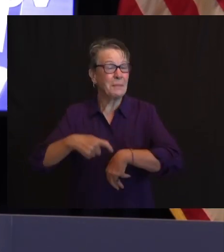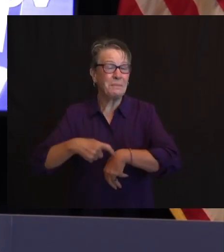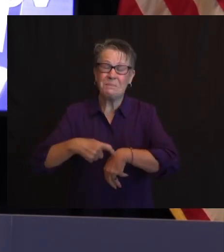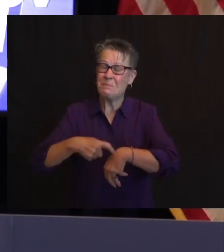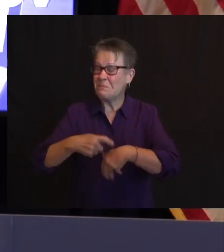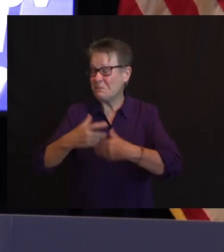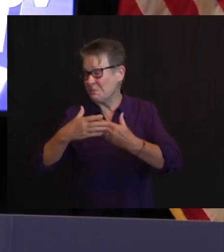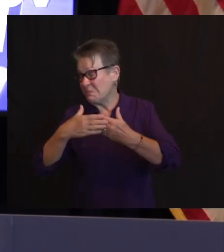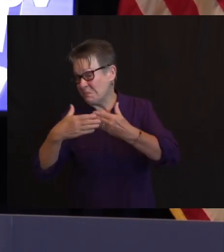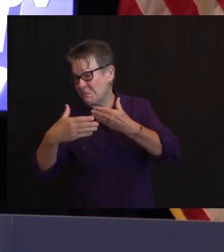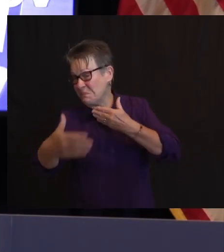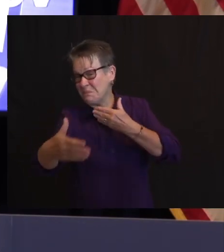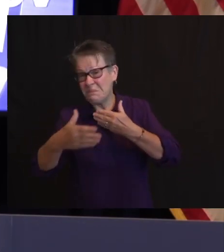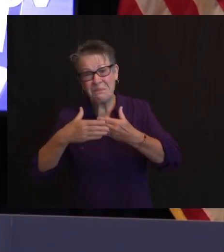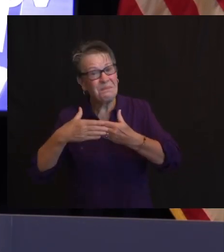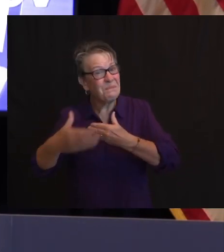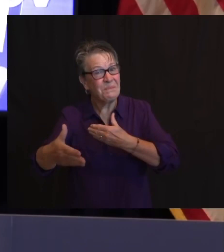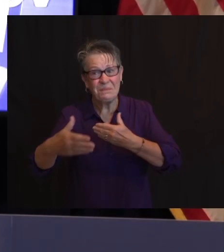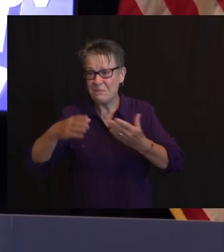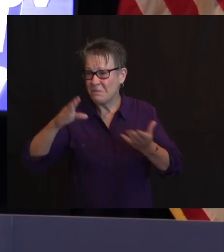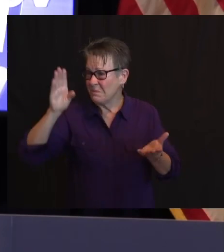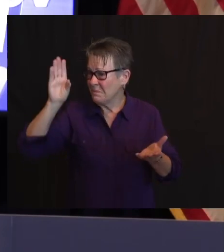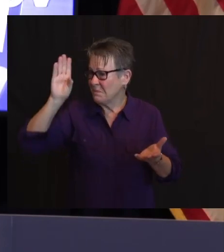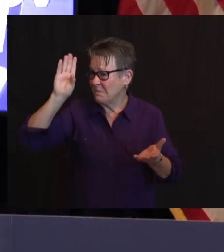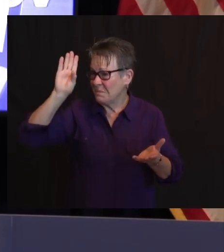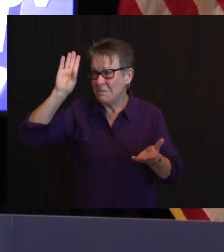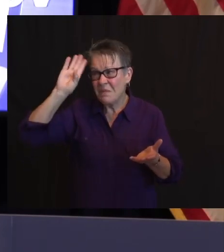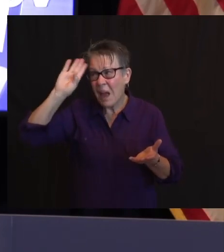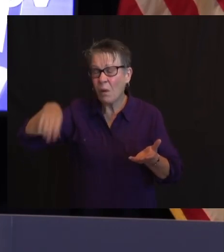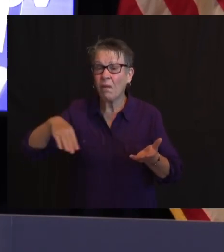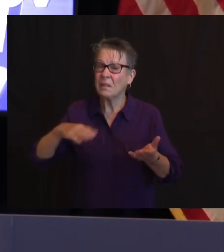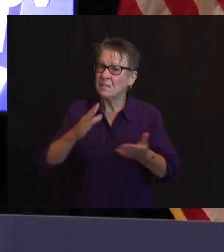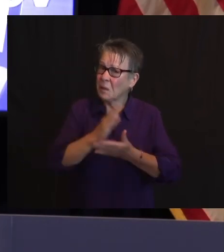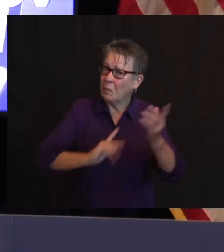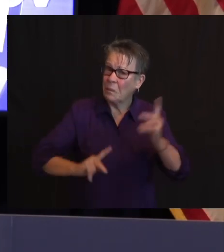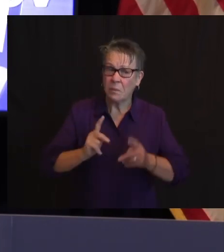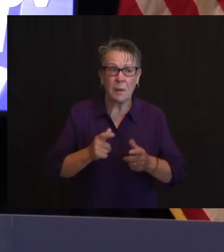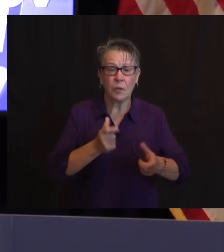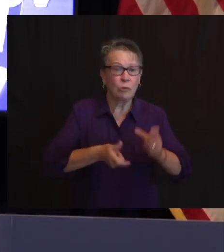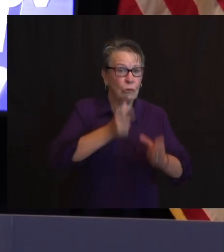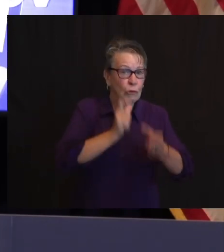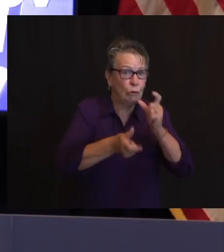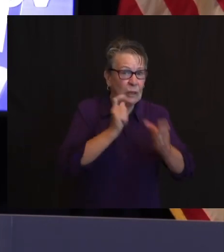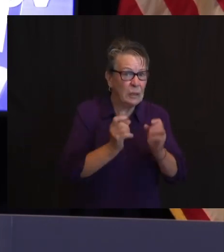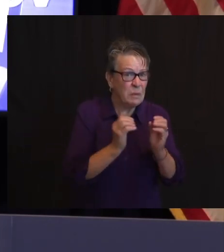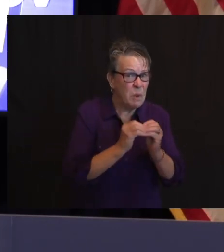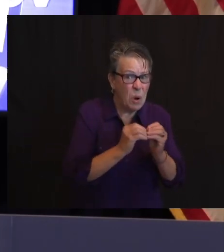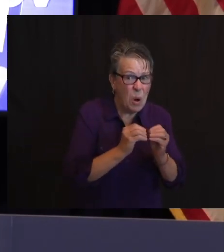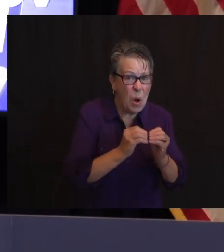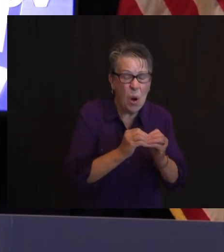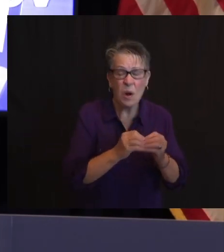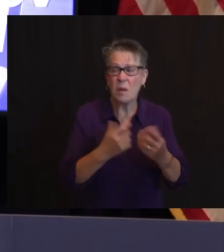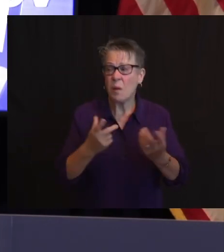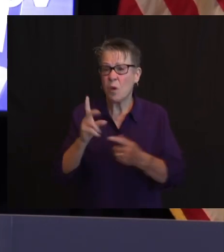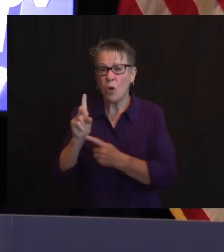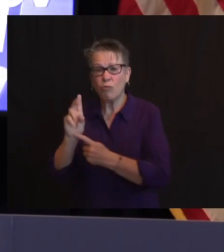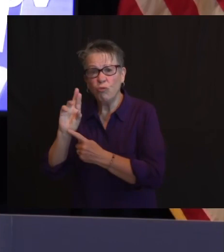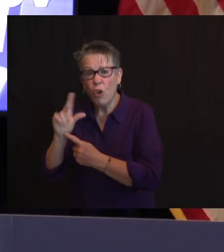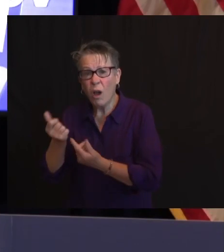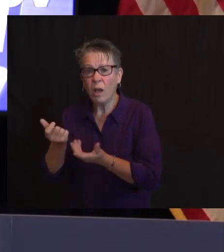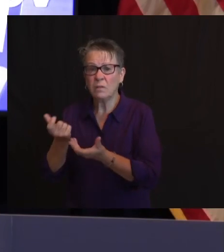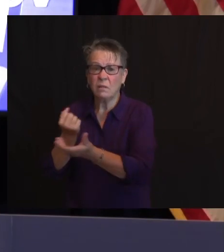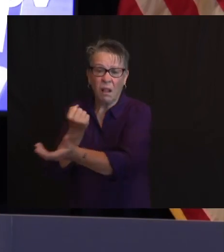to alcohol and drugs to cope. This May, New Jersey saw the highest number of